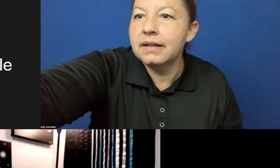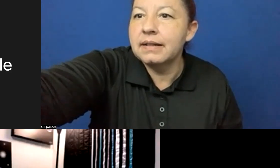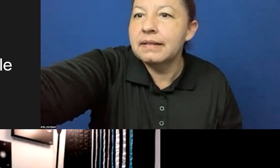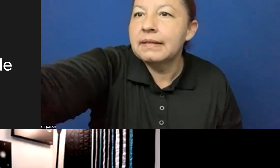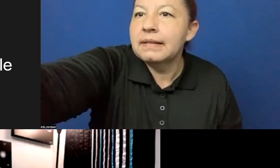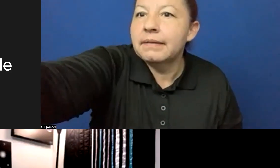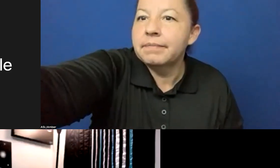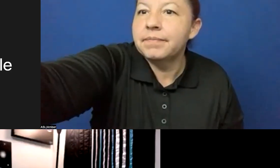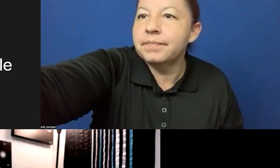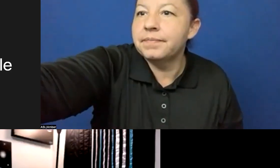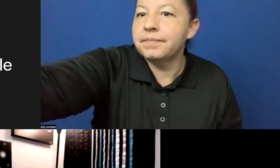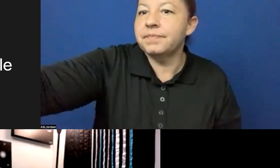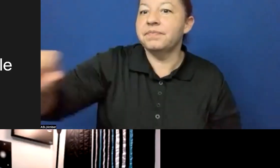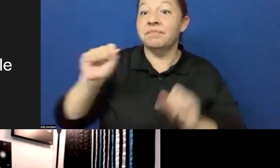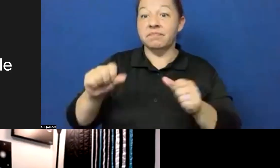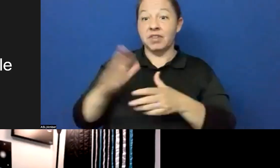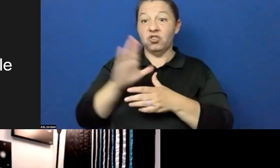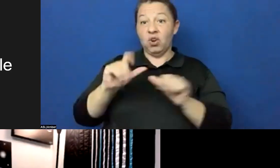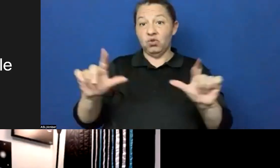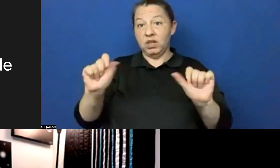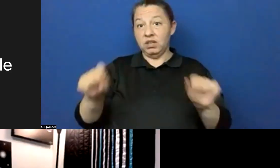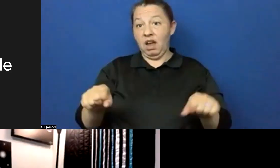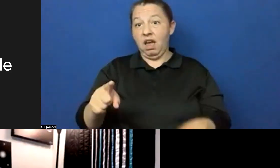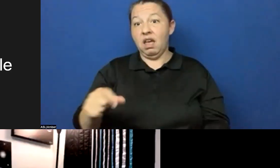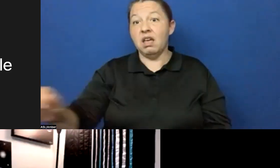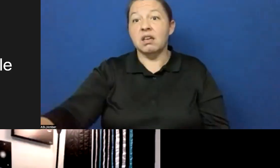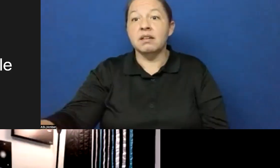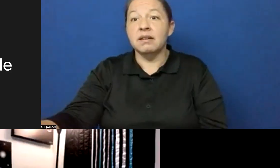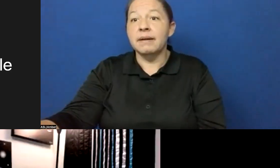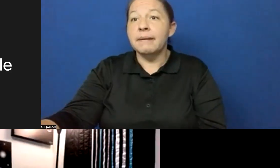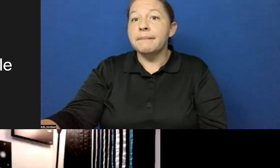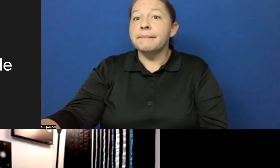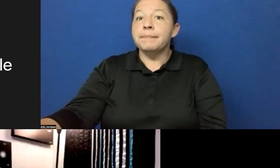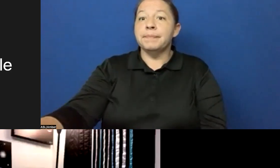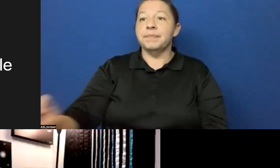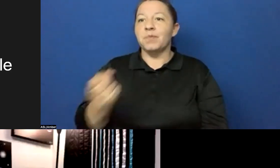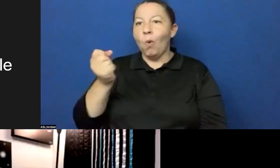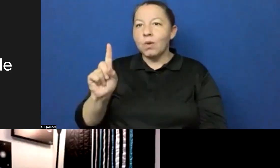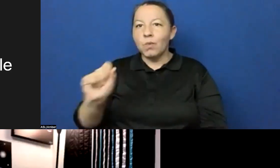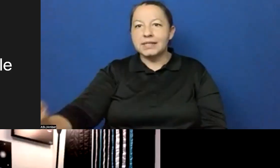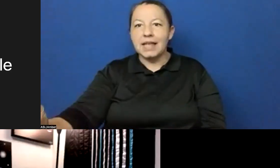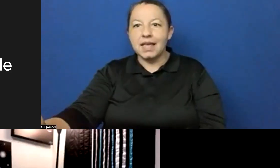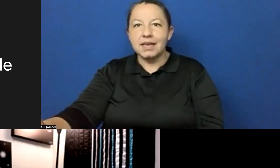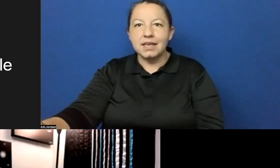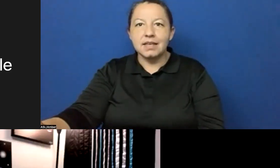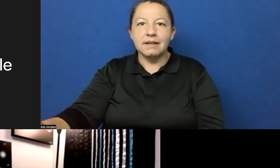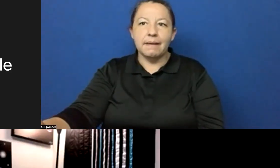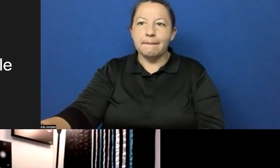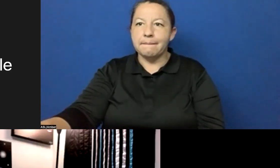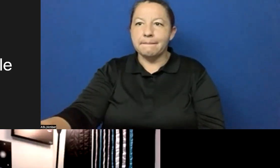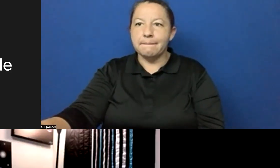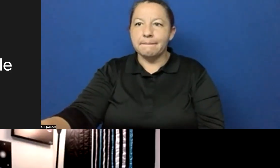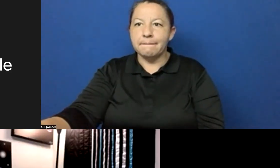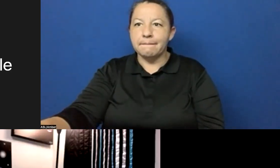Are you able to share your screen? I'm getting it. Hold on a second. I have to. And was What